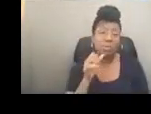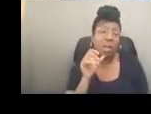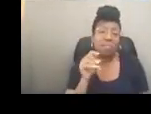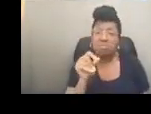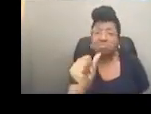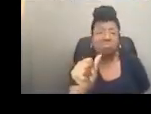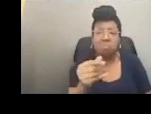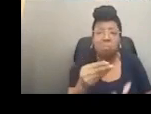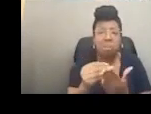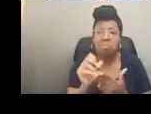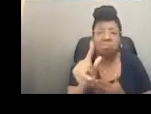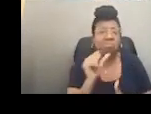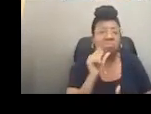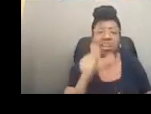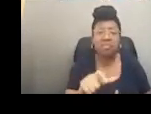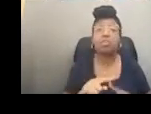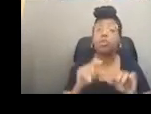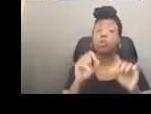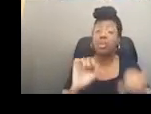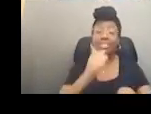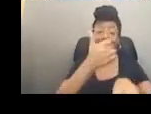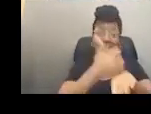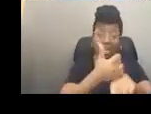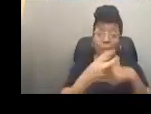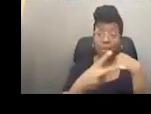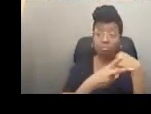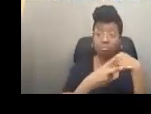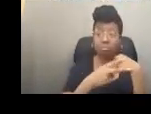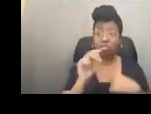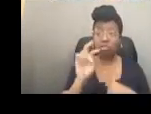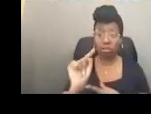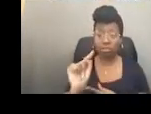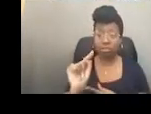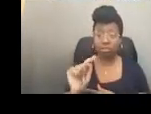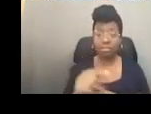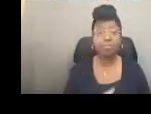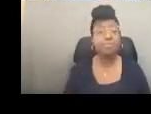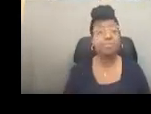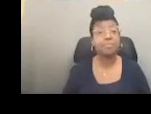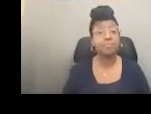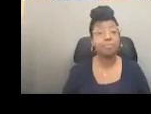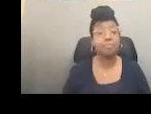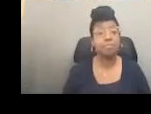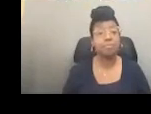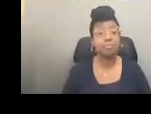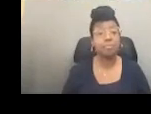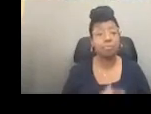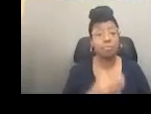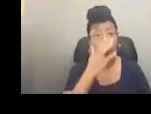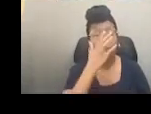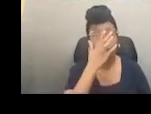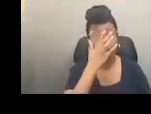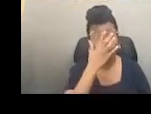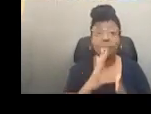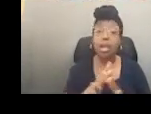required. So we can set up the trust and we can fund it now. We can embed this trust within an estate plan. It can be within your